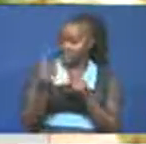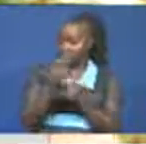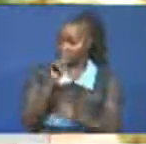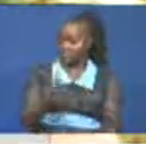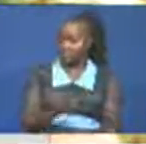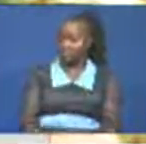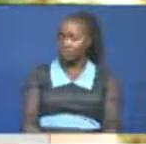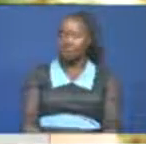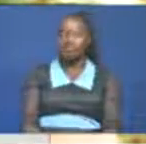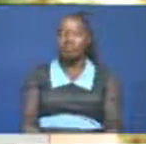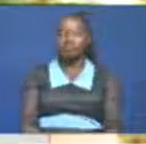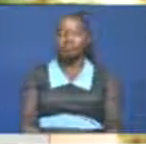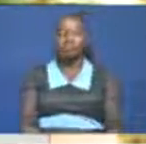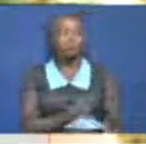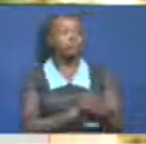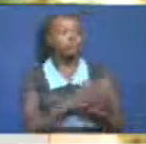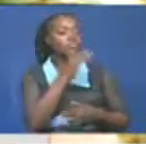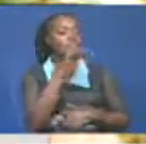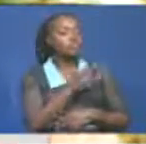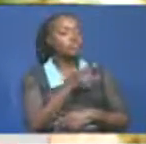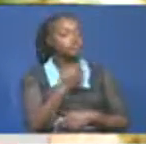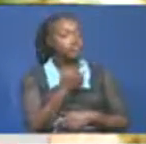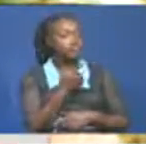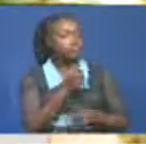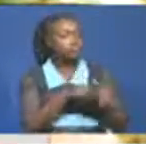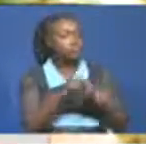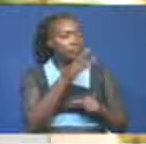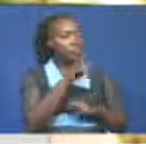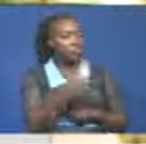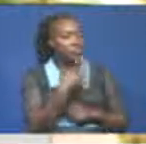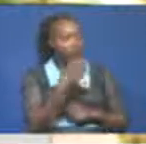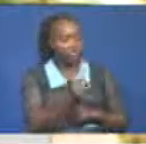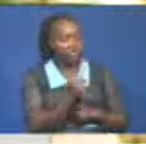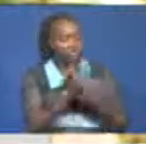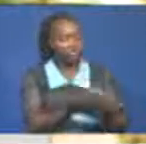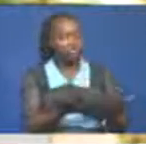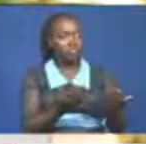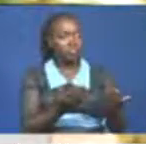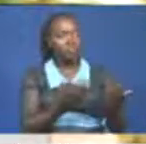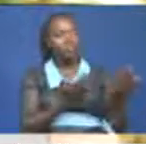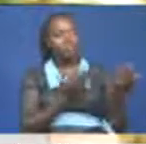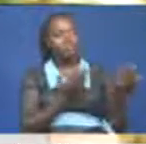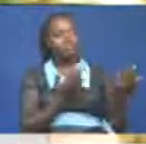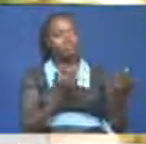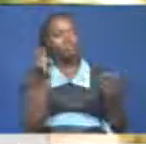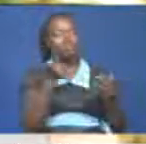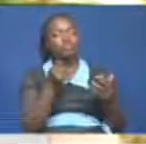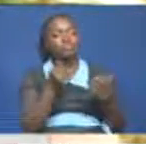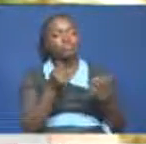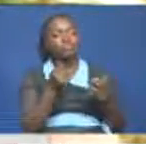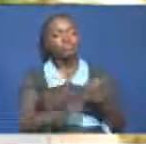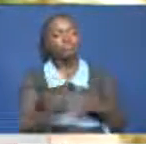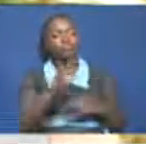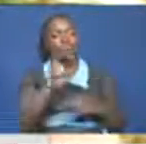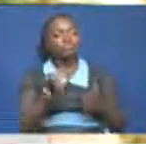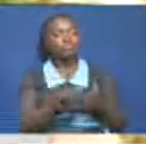There's something that one of the speakers said about 4,500 products that we Kenya and South Africa exports